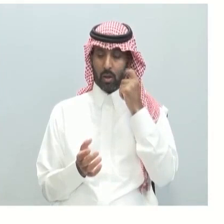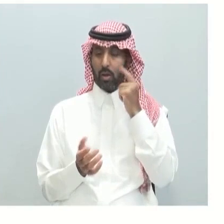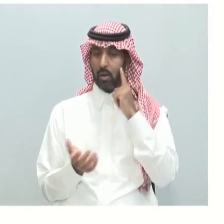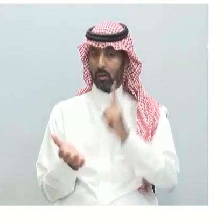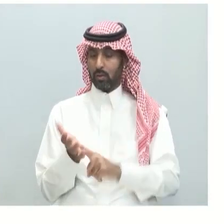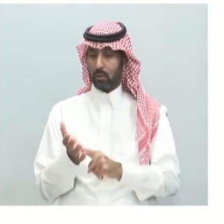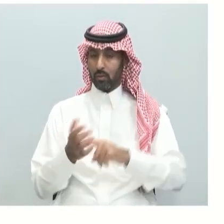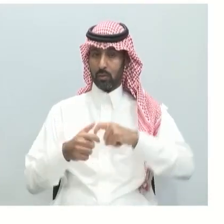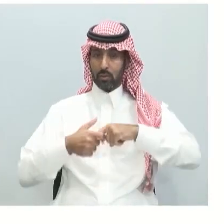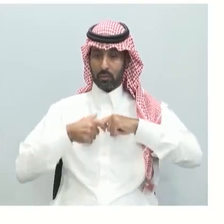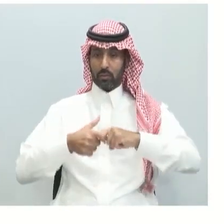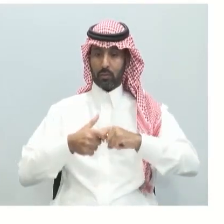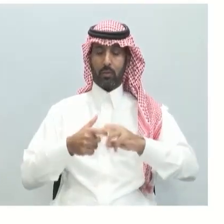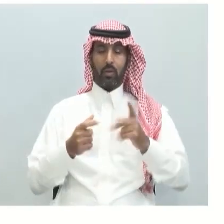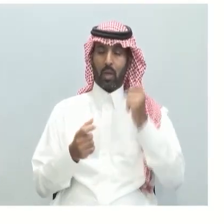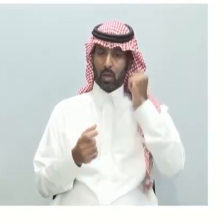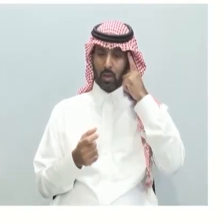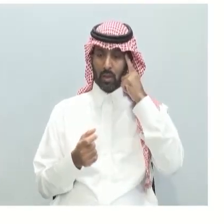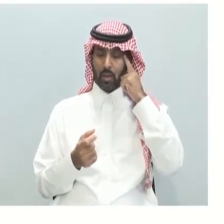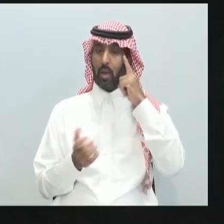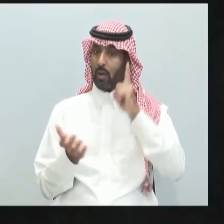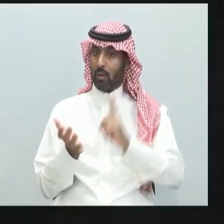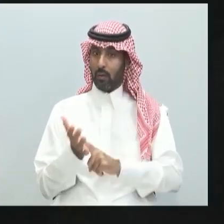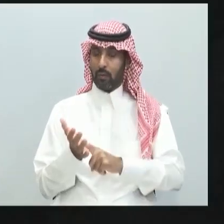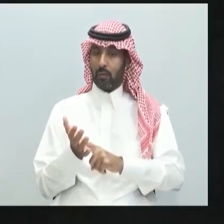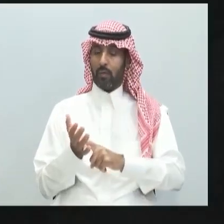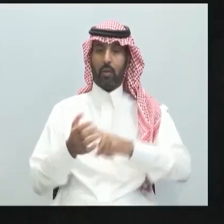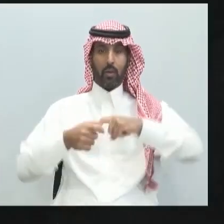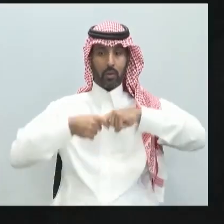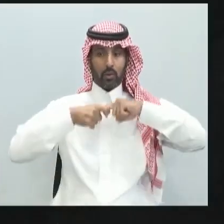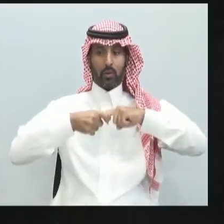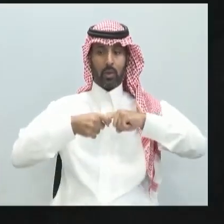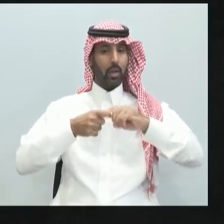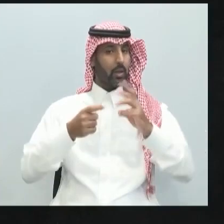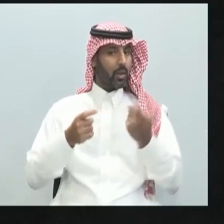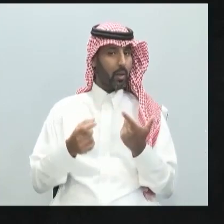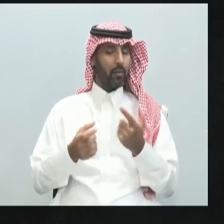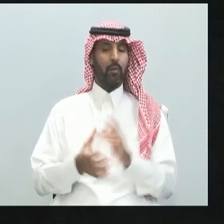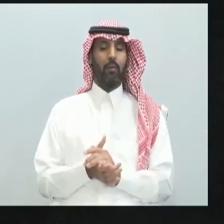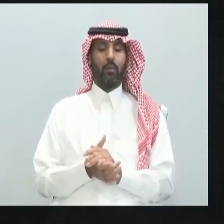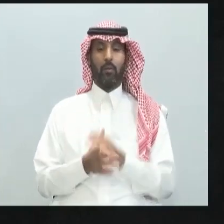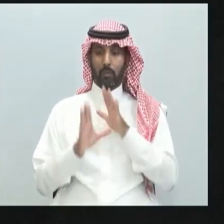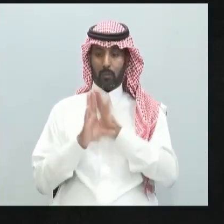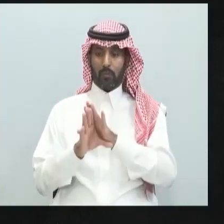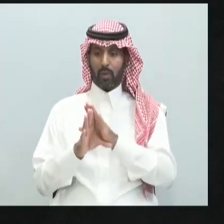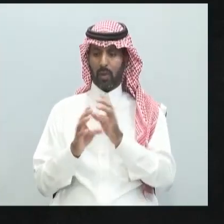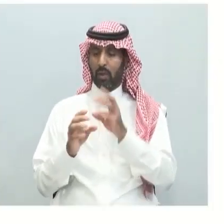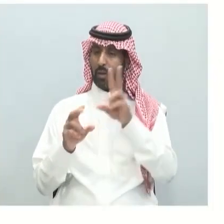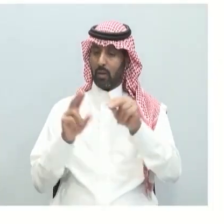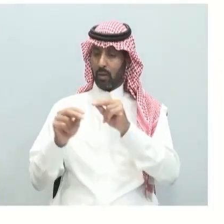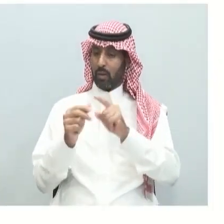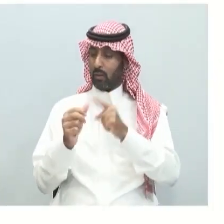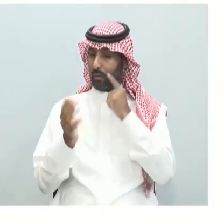facts connected? The ideas and facts, how are they connected? Provide examples from the